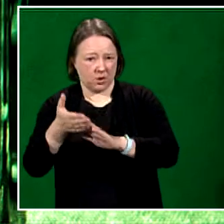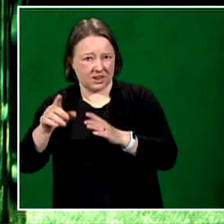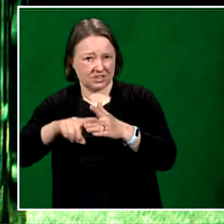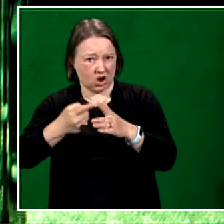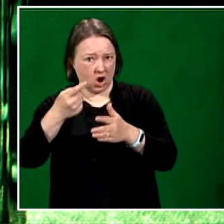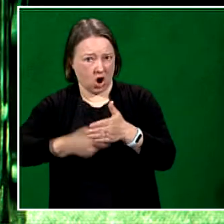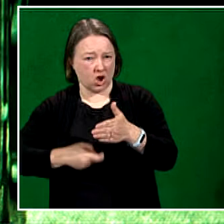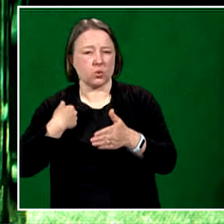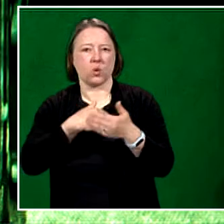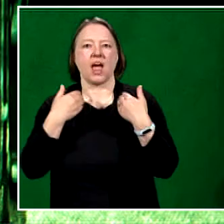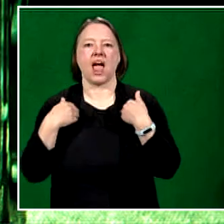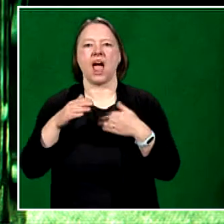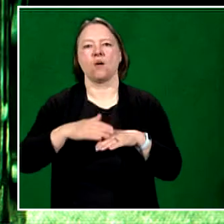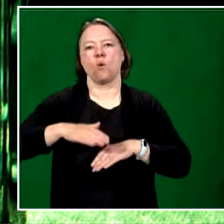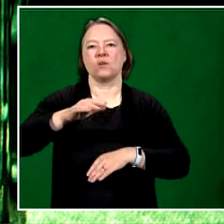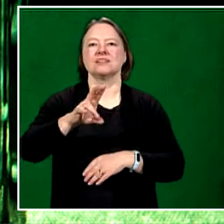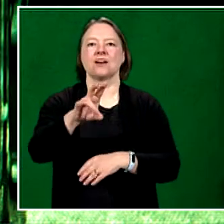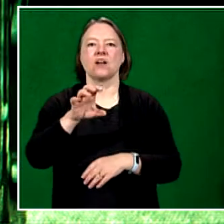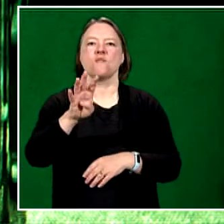over